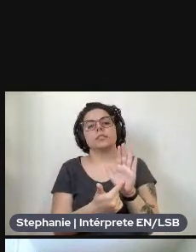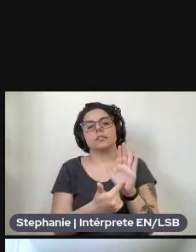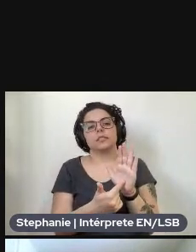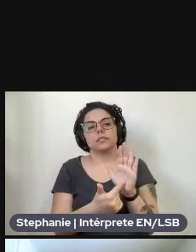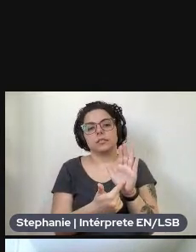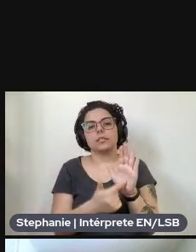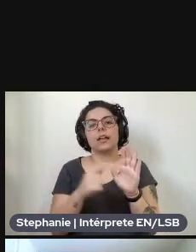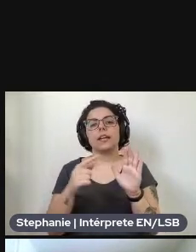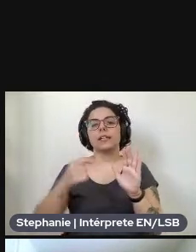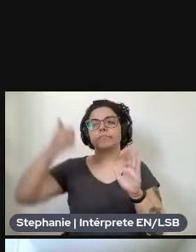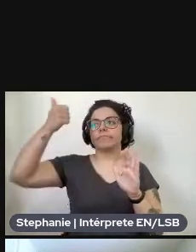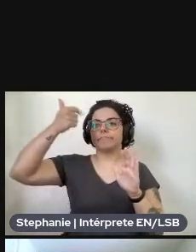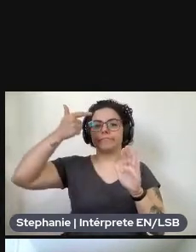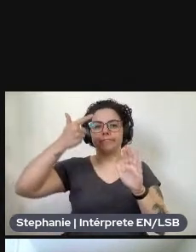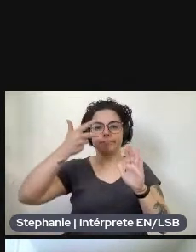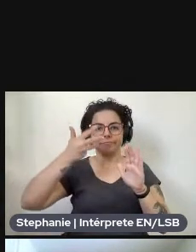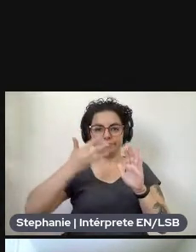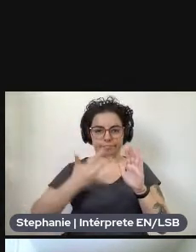hierarchy. Okay.